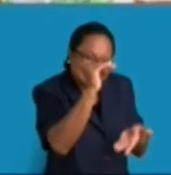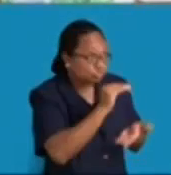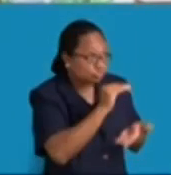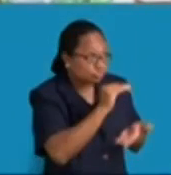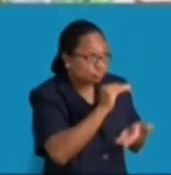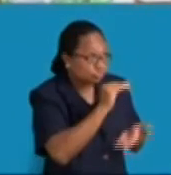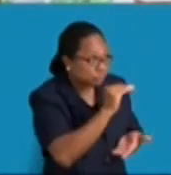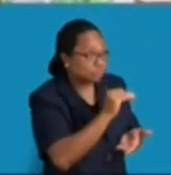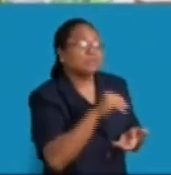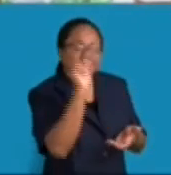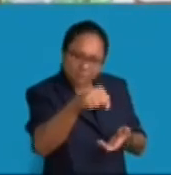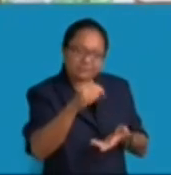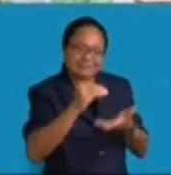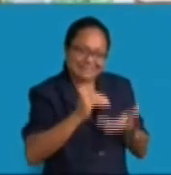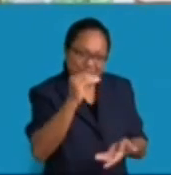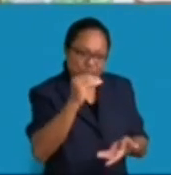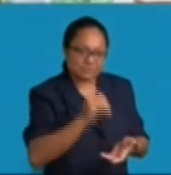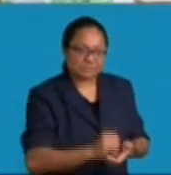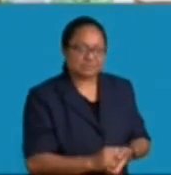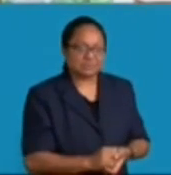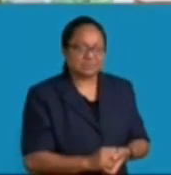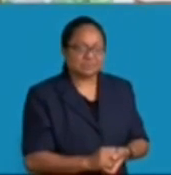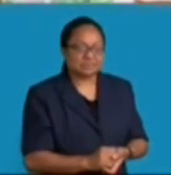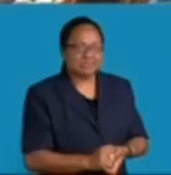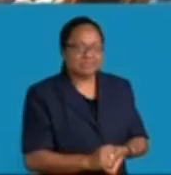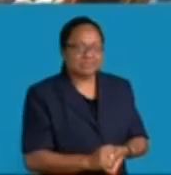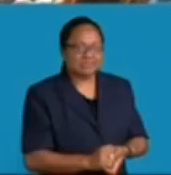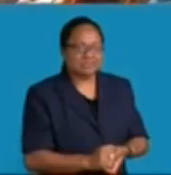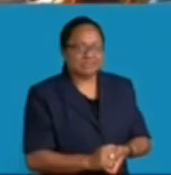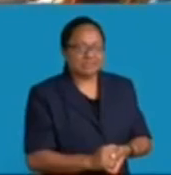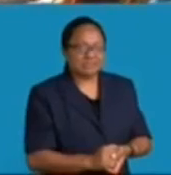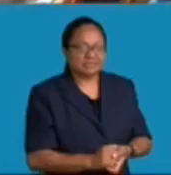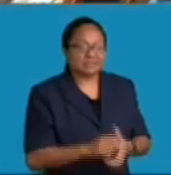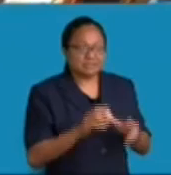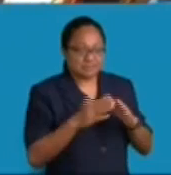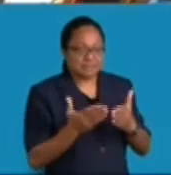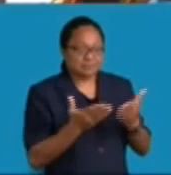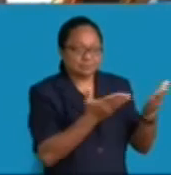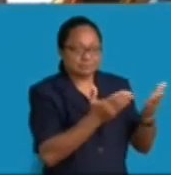you. And now give the floor to Honourable